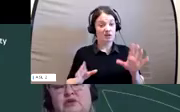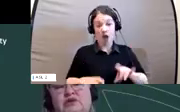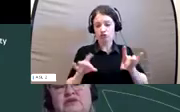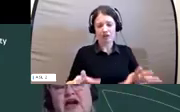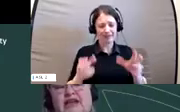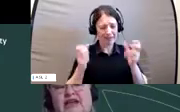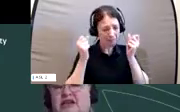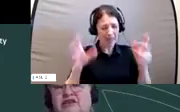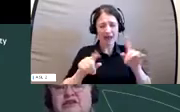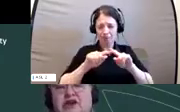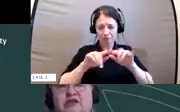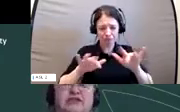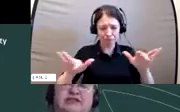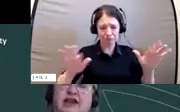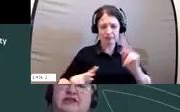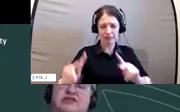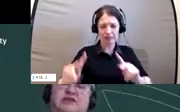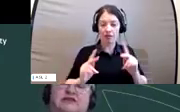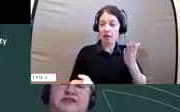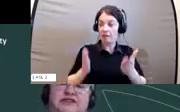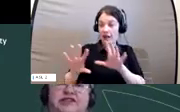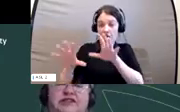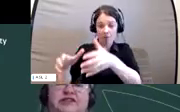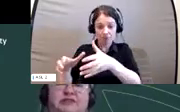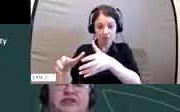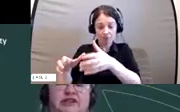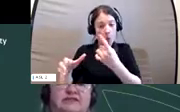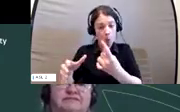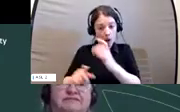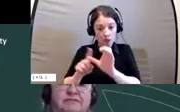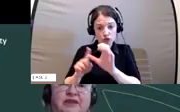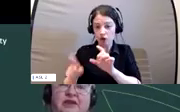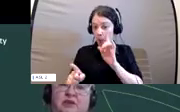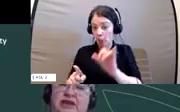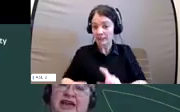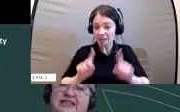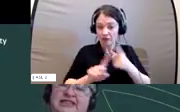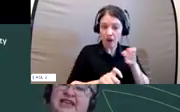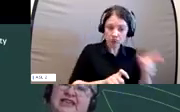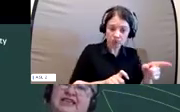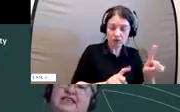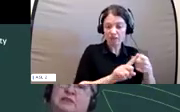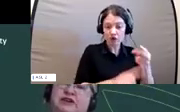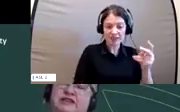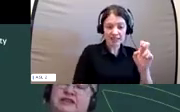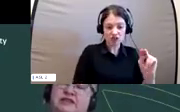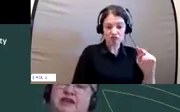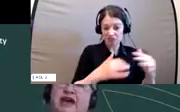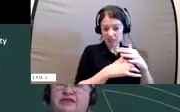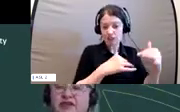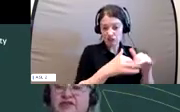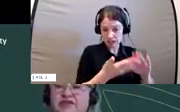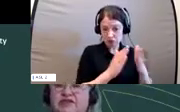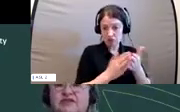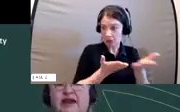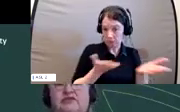coercive control looks like in diverse cultures and also in First Nations communities. We want to understand the experiences